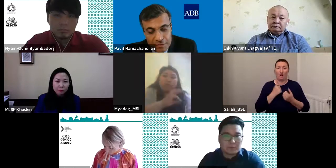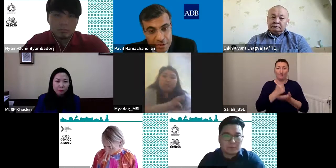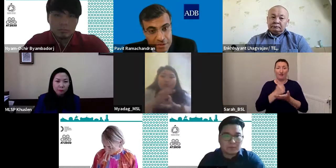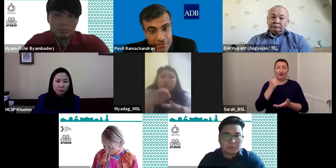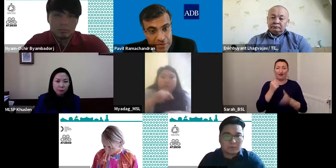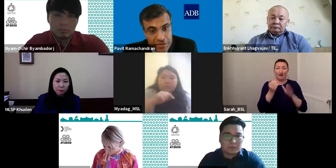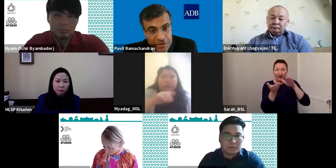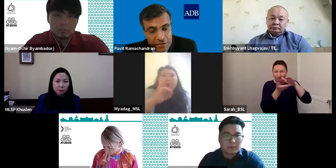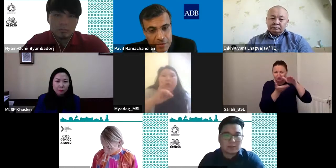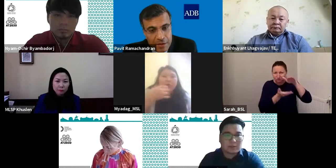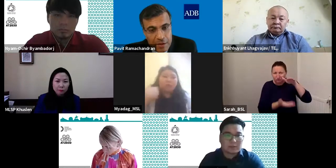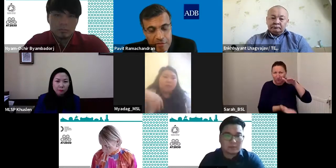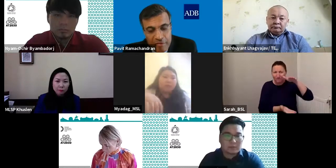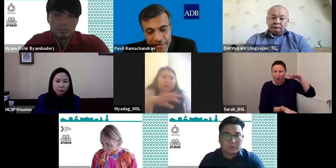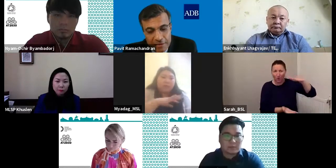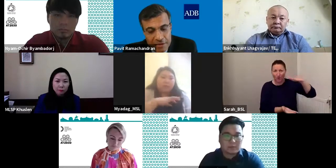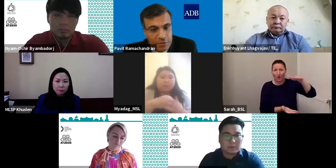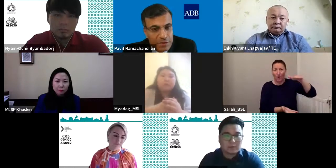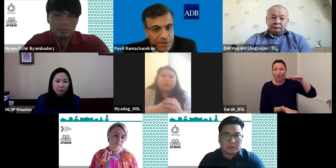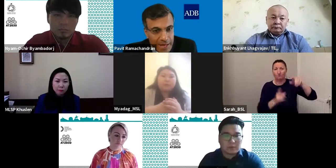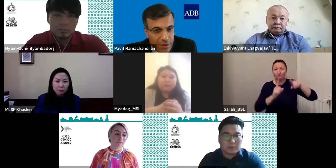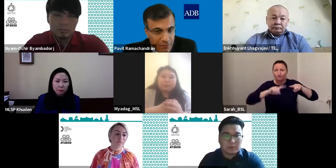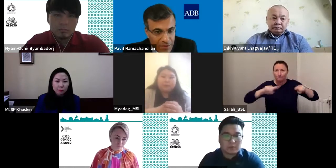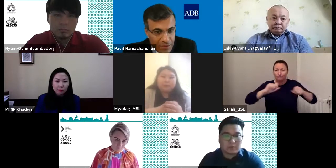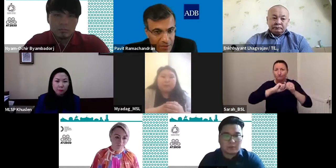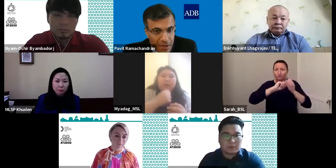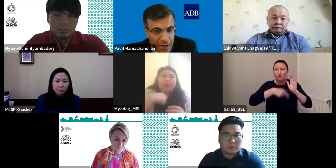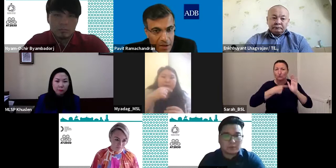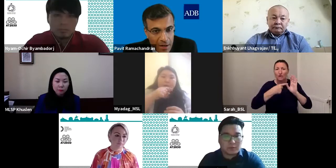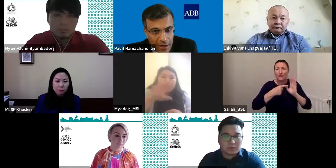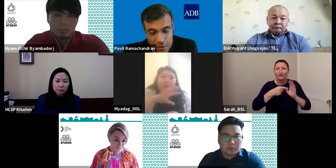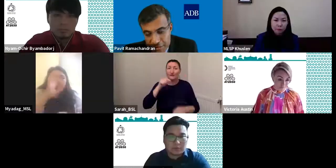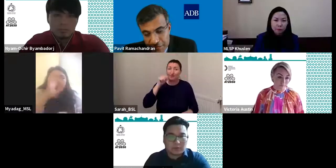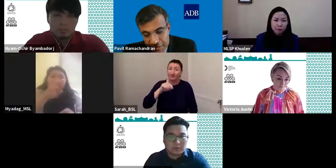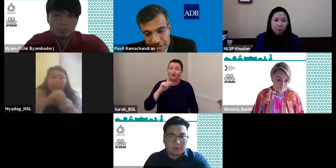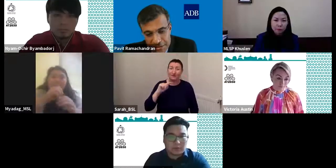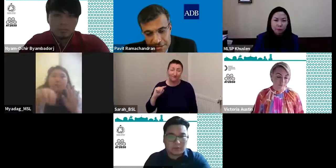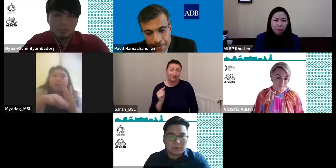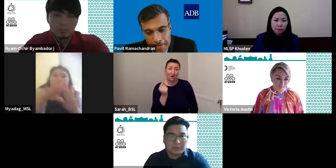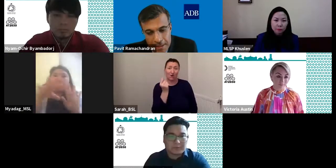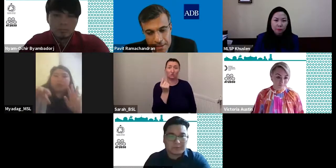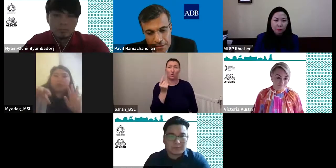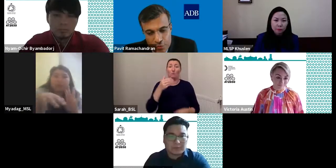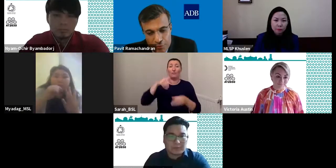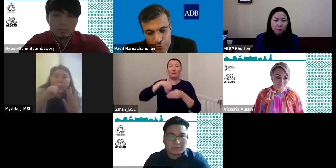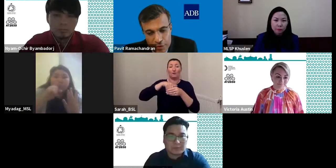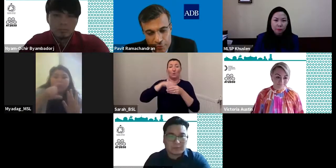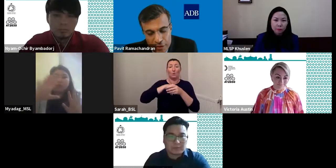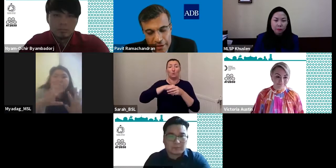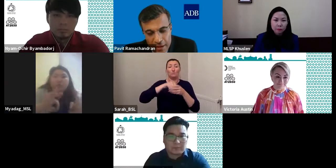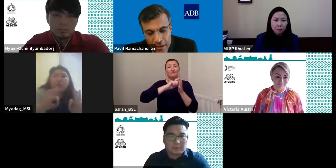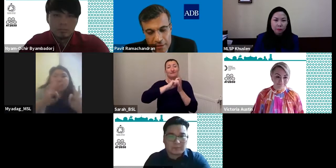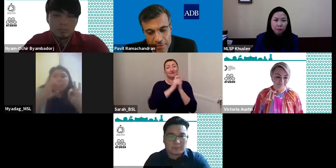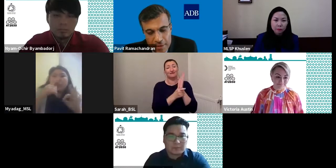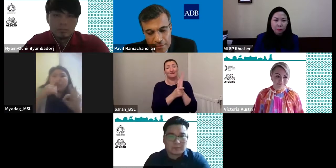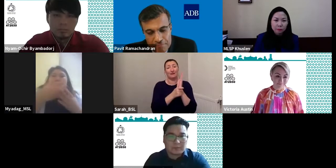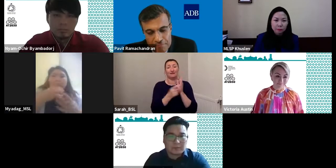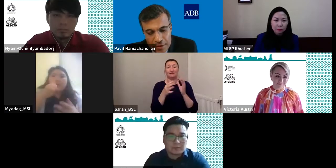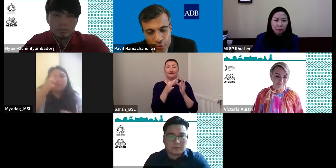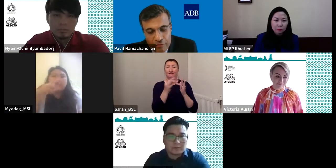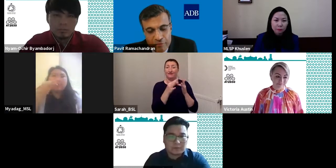inclusive disability features being factored into the design of these housing facilities. So we really